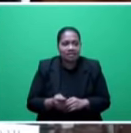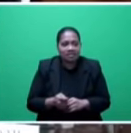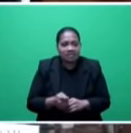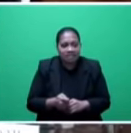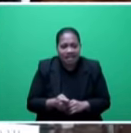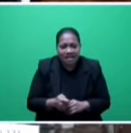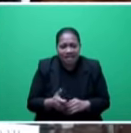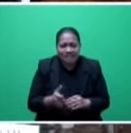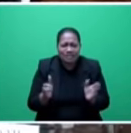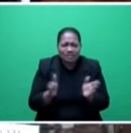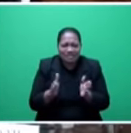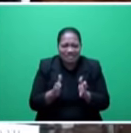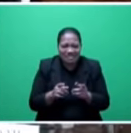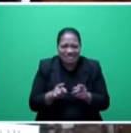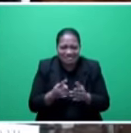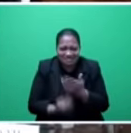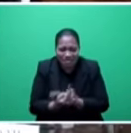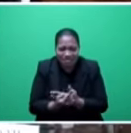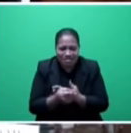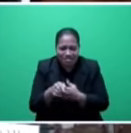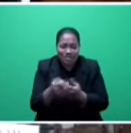scuffle on the field.